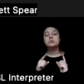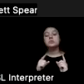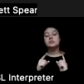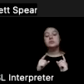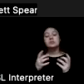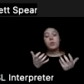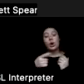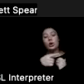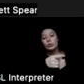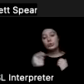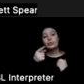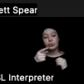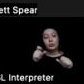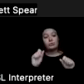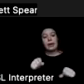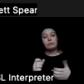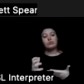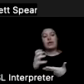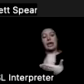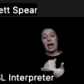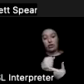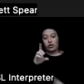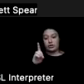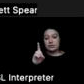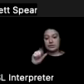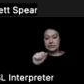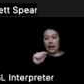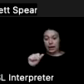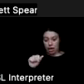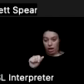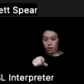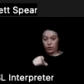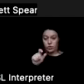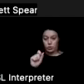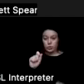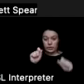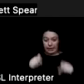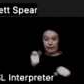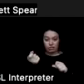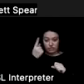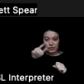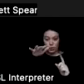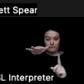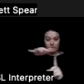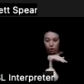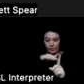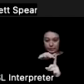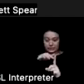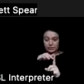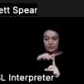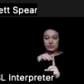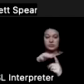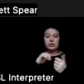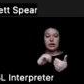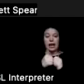way, gather data so that you can then understand the ecosystem that you are in and then how to create your own roadmap